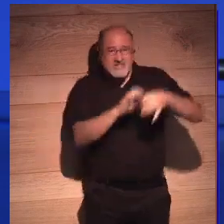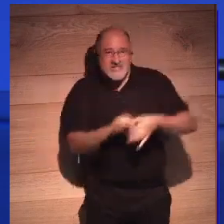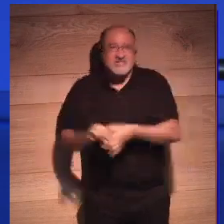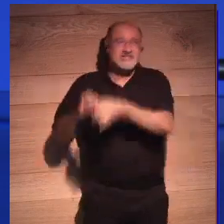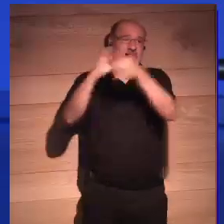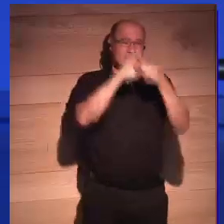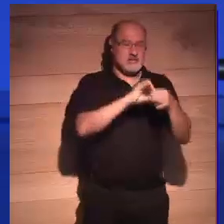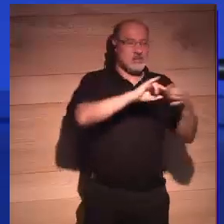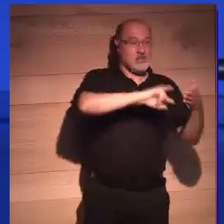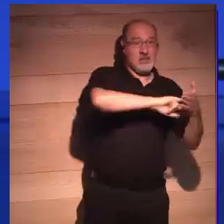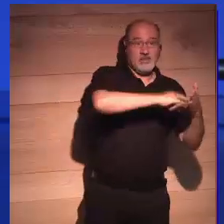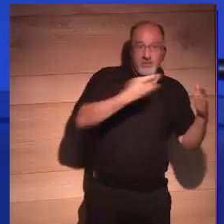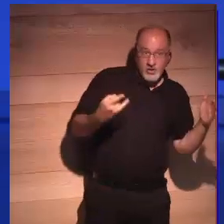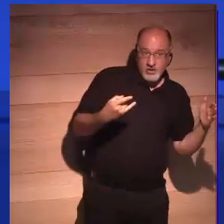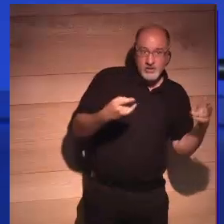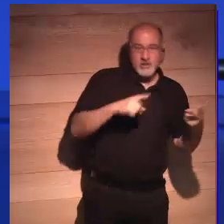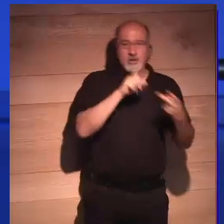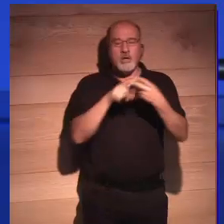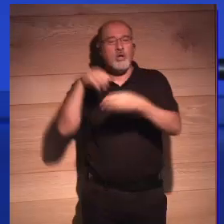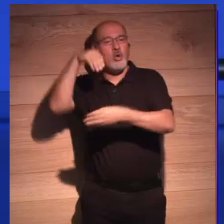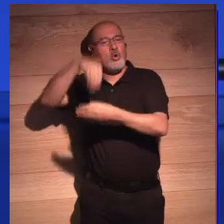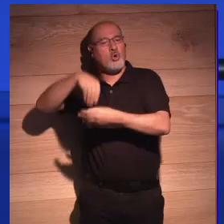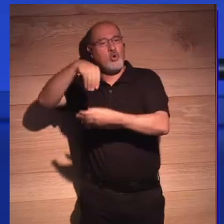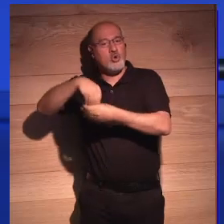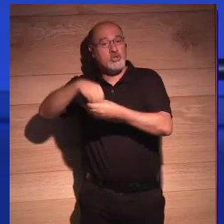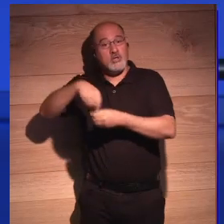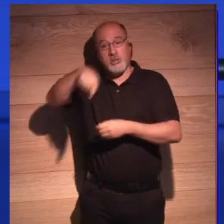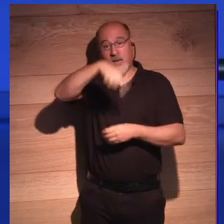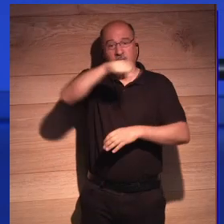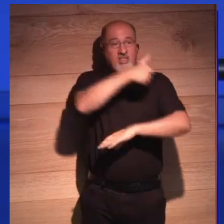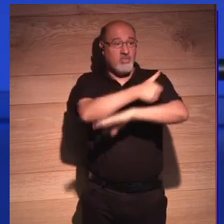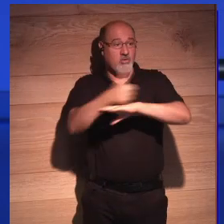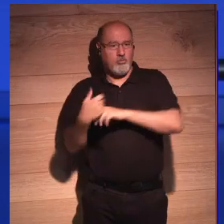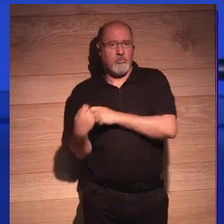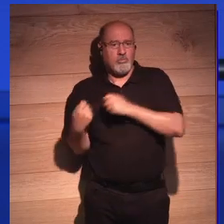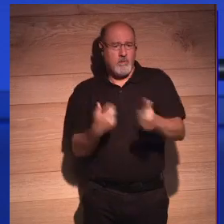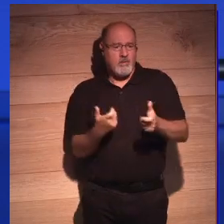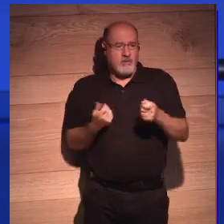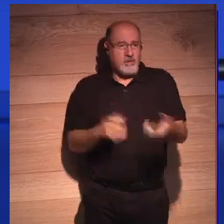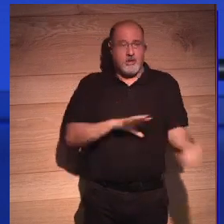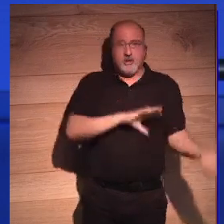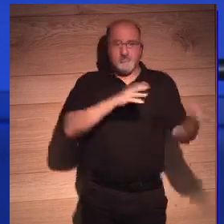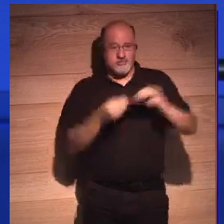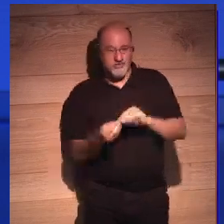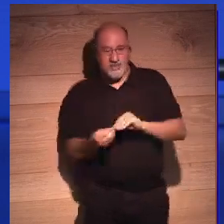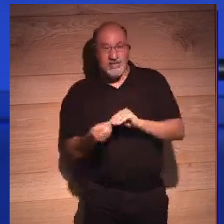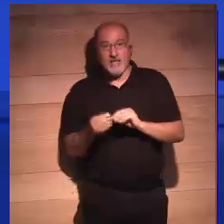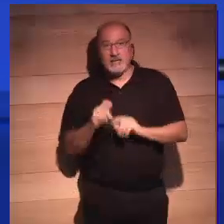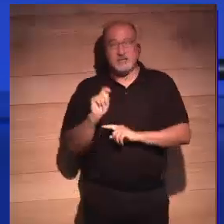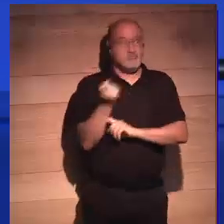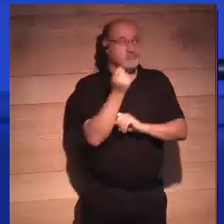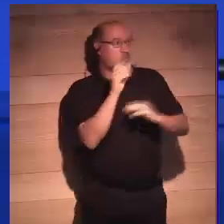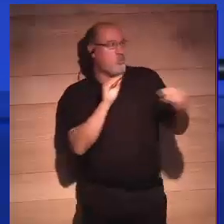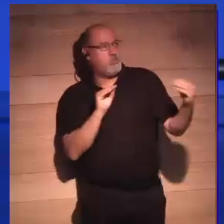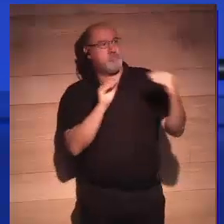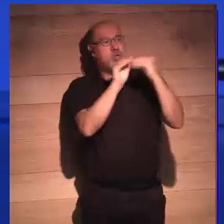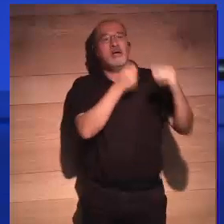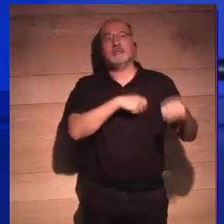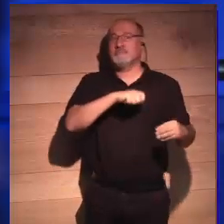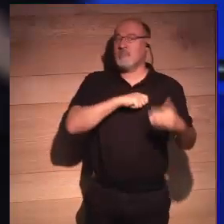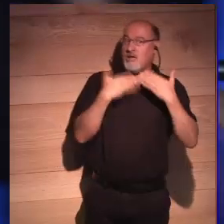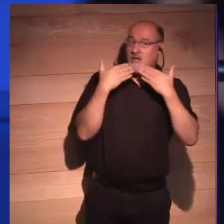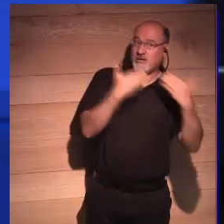explore interconnection between technology and contents for citizenship. And we were able to find a similar